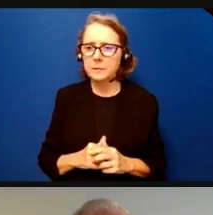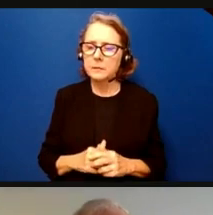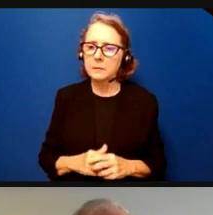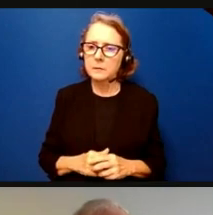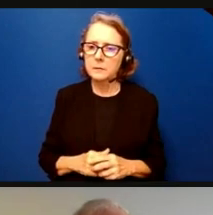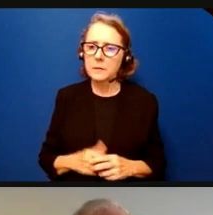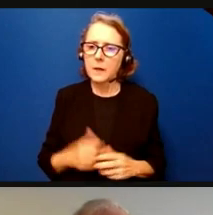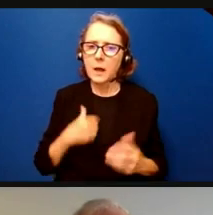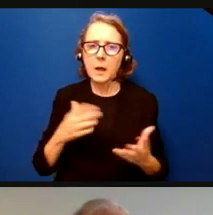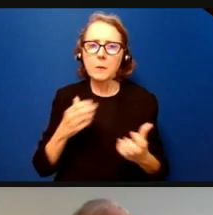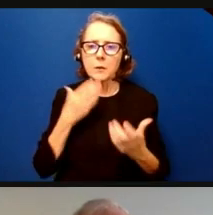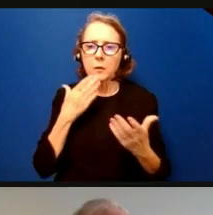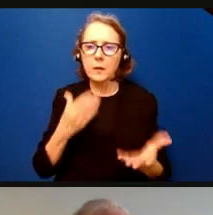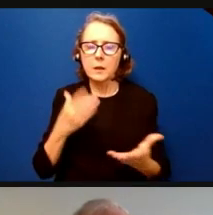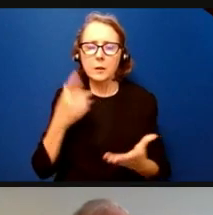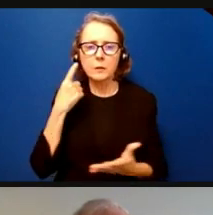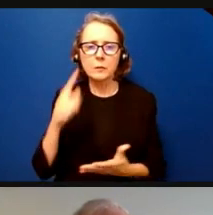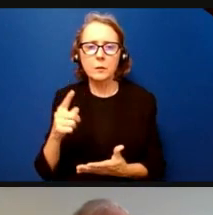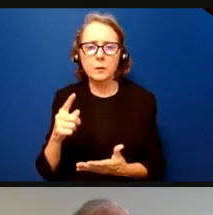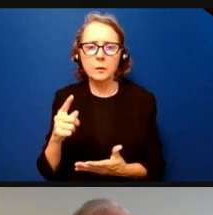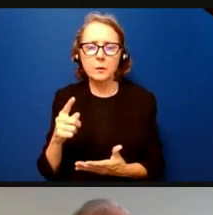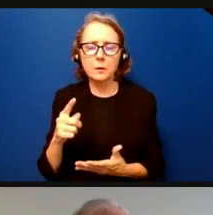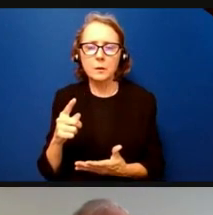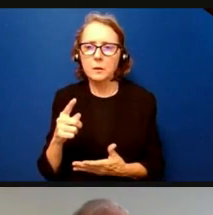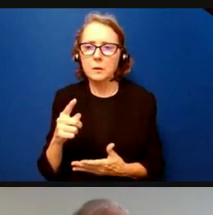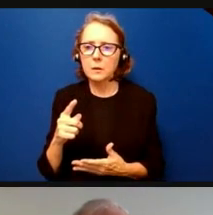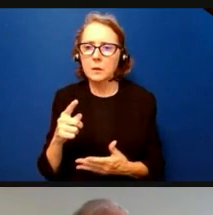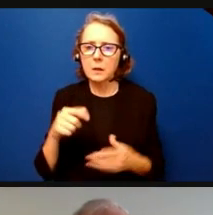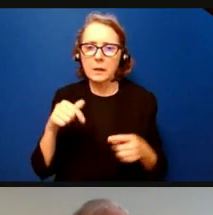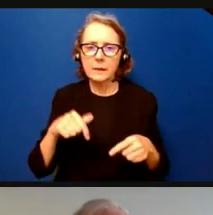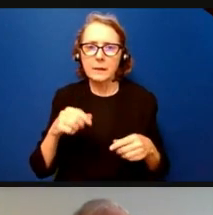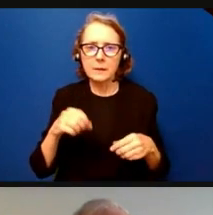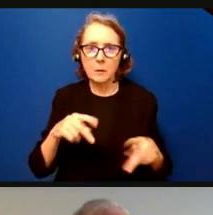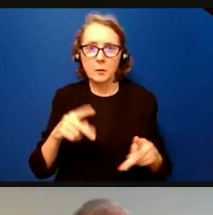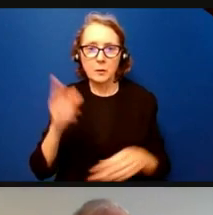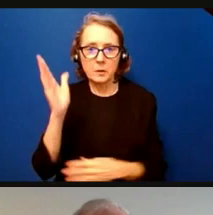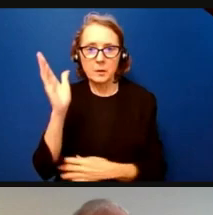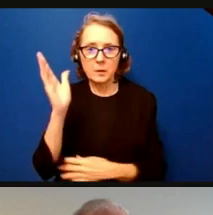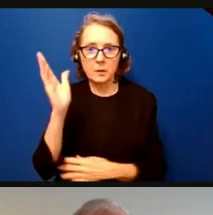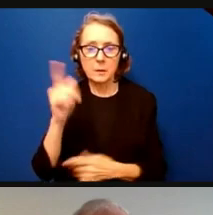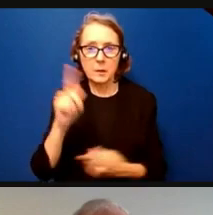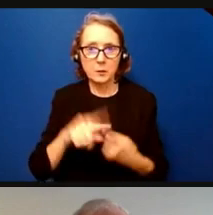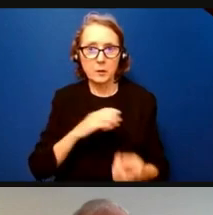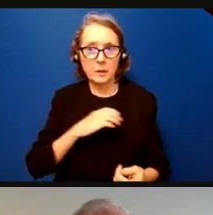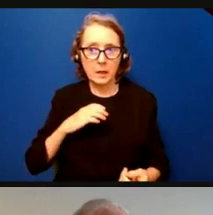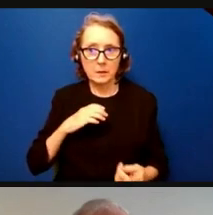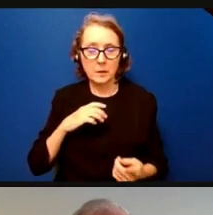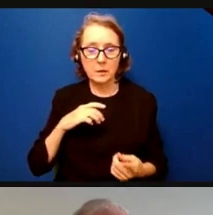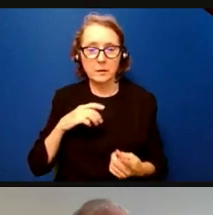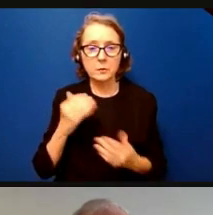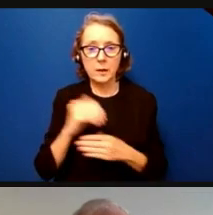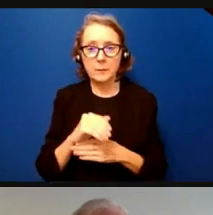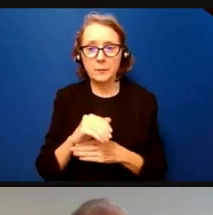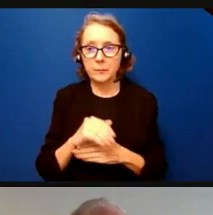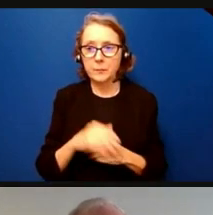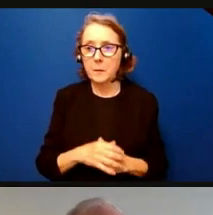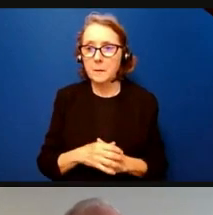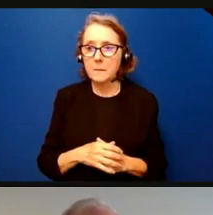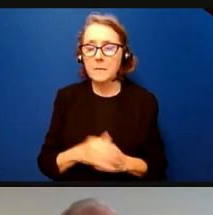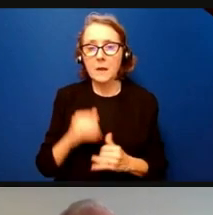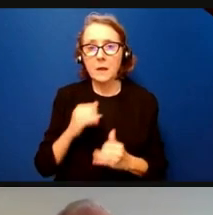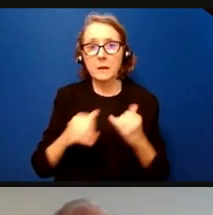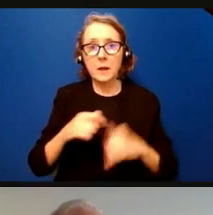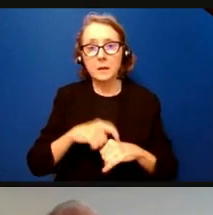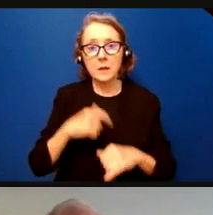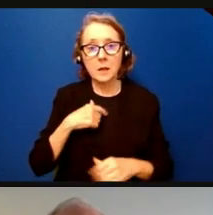I want to thank you for this opportunity to speak to the council on this matter. The last time I